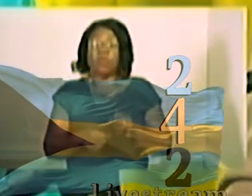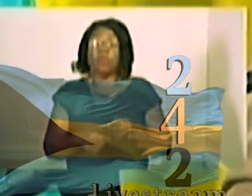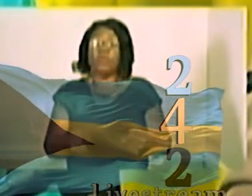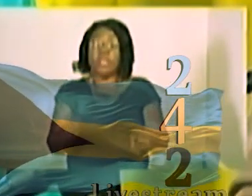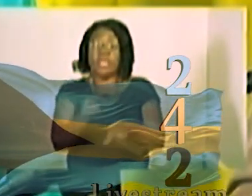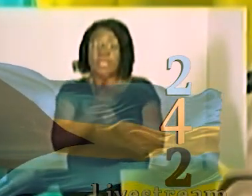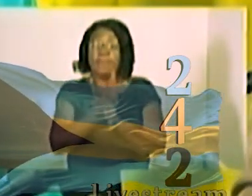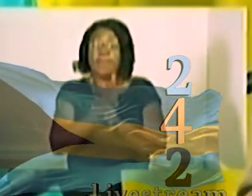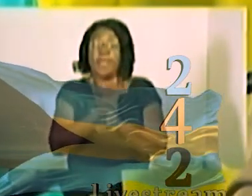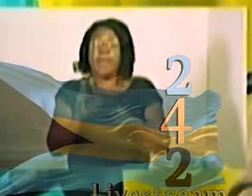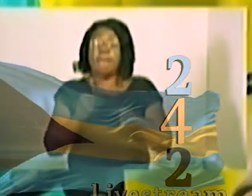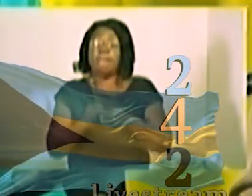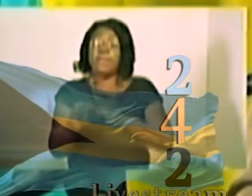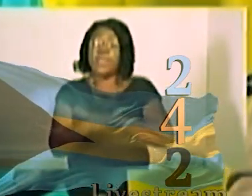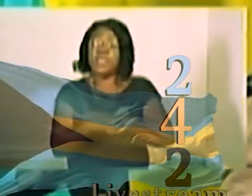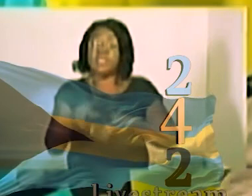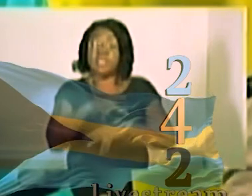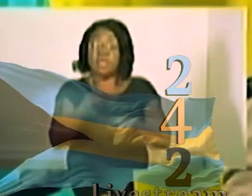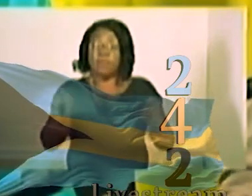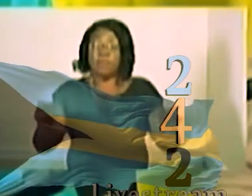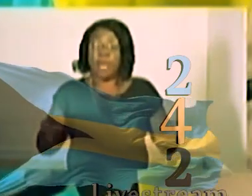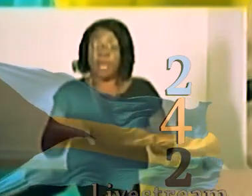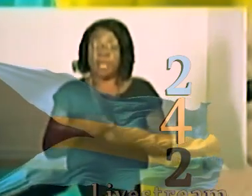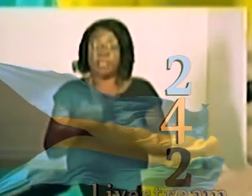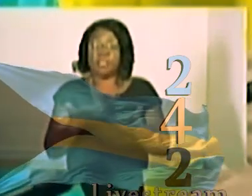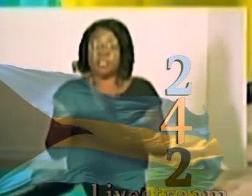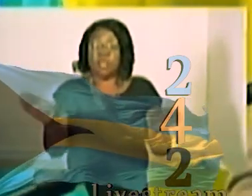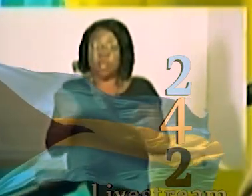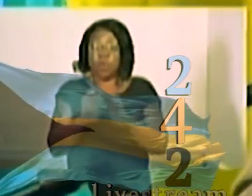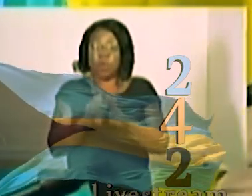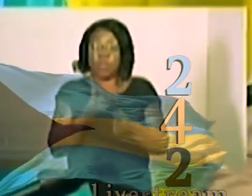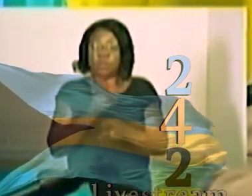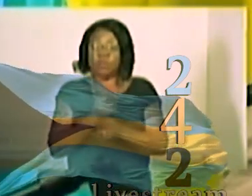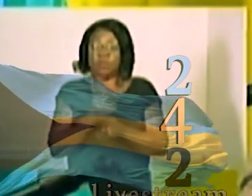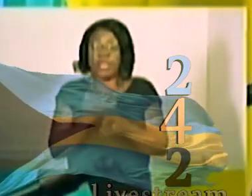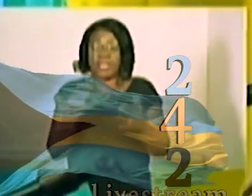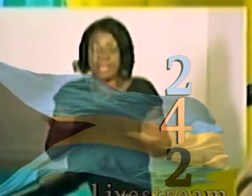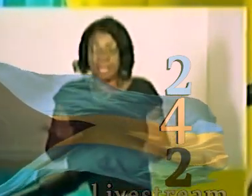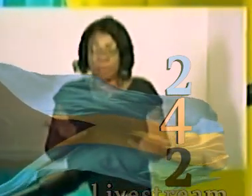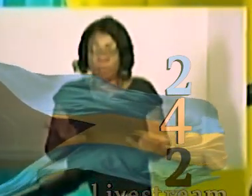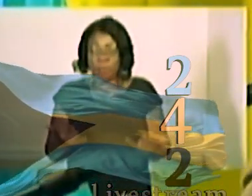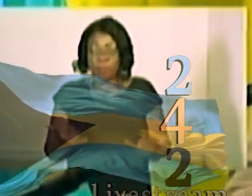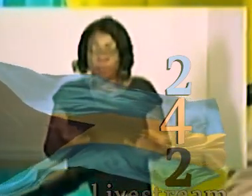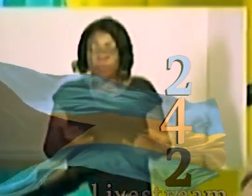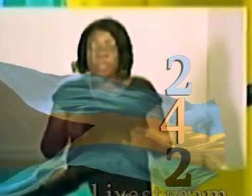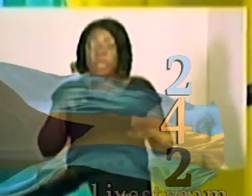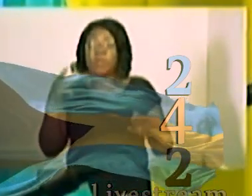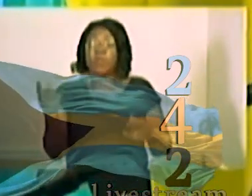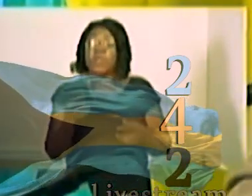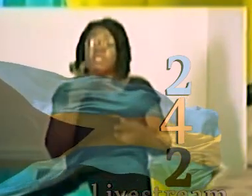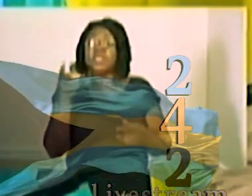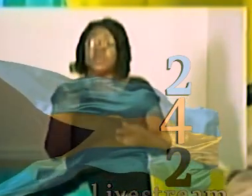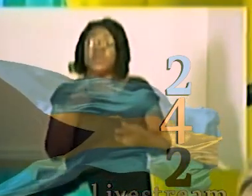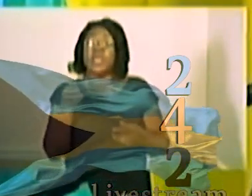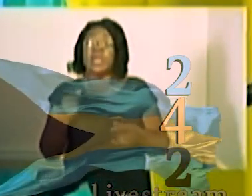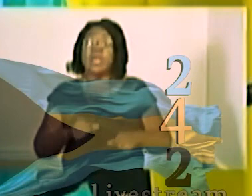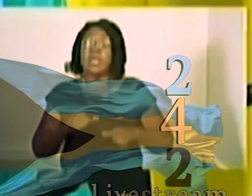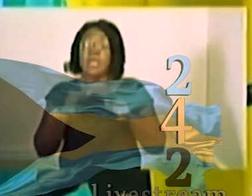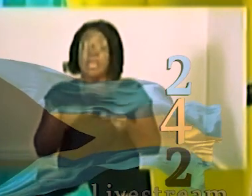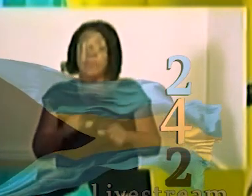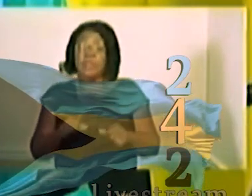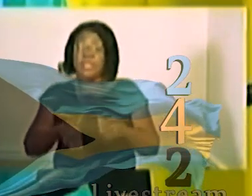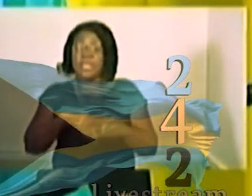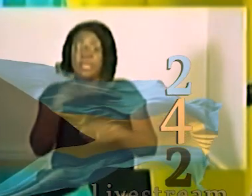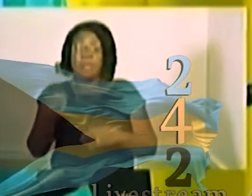and parks closed for now, then you can allow us to get into a mode where we're able to get out of the house, we're able to